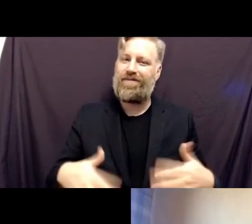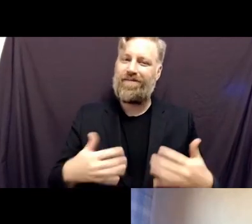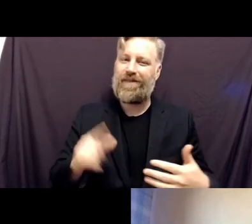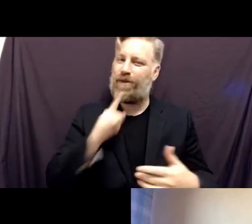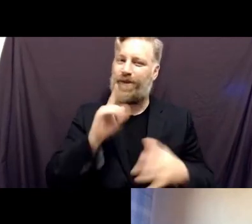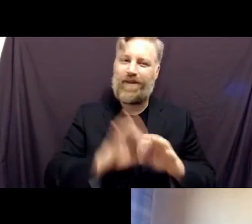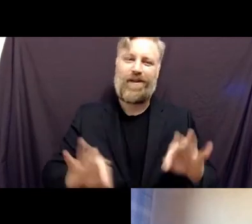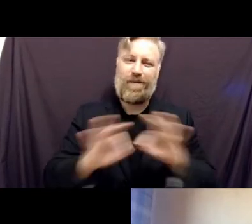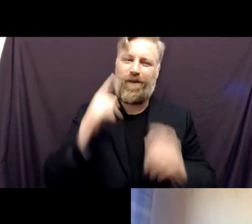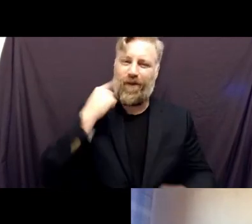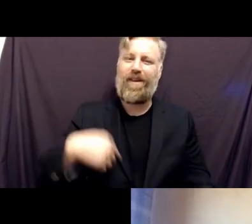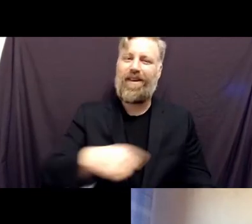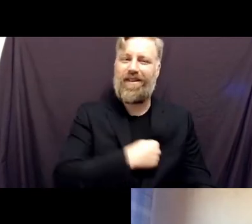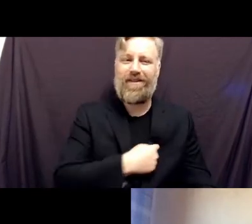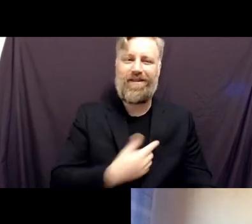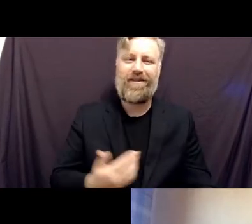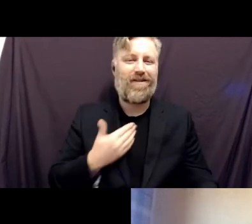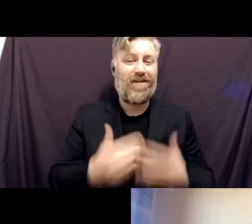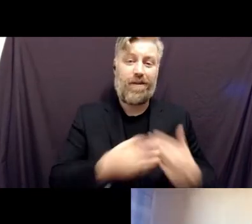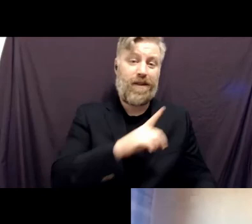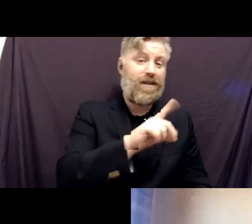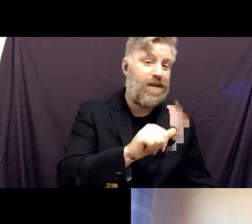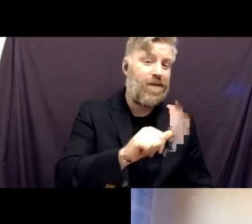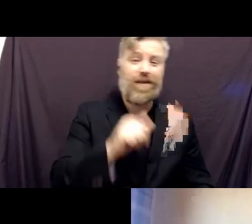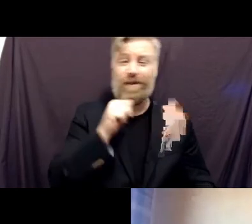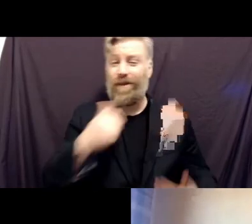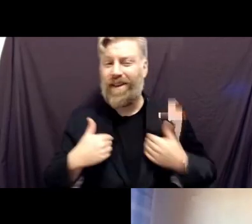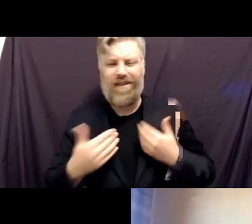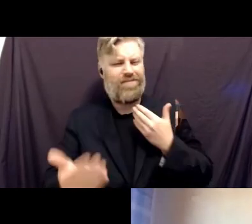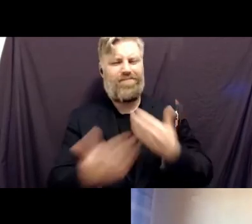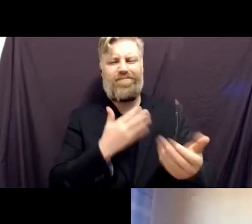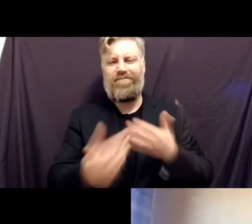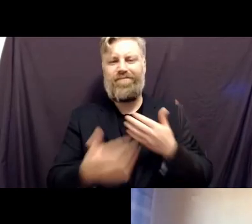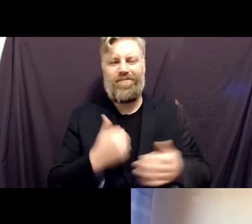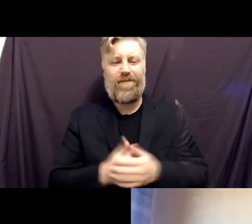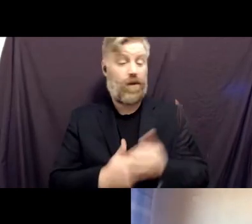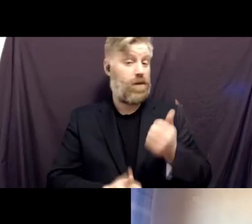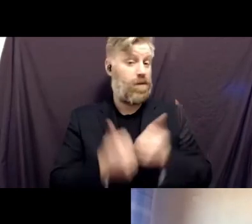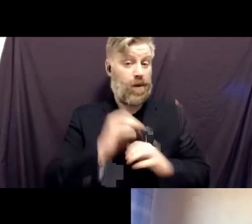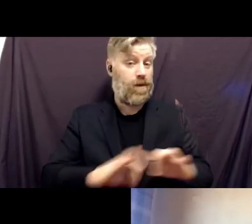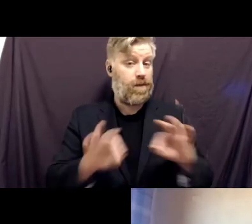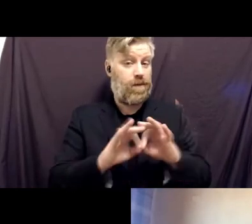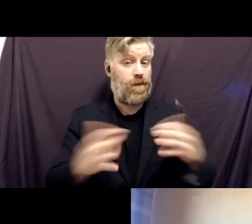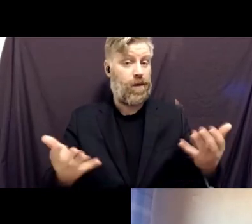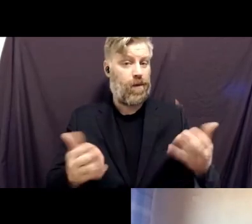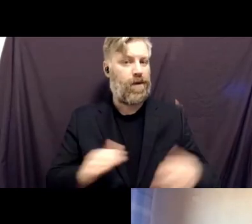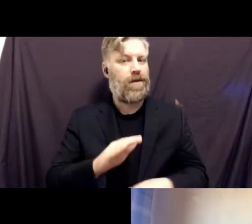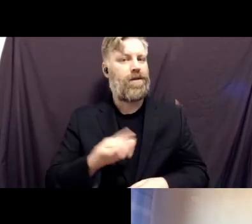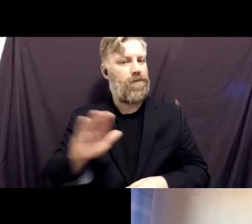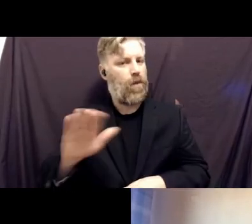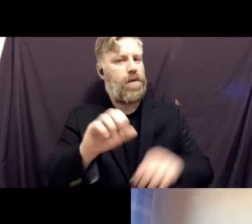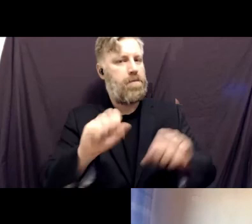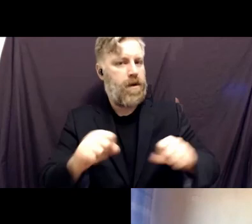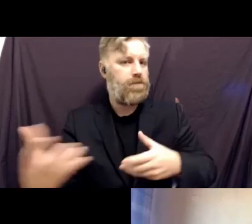of us, no matter if you have a disability or not. What's most important is your ability, and please